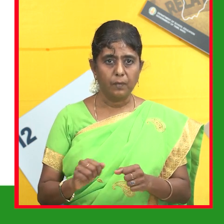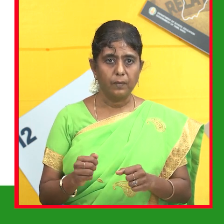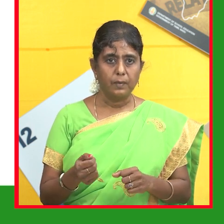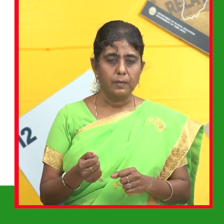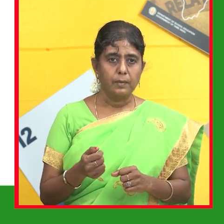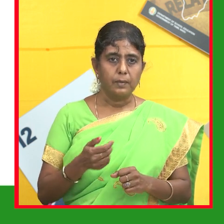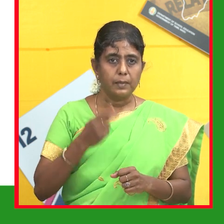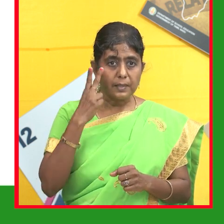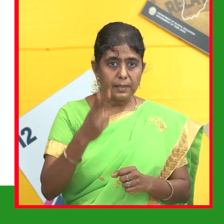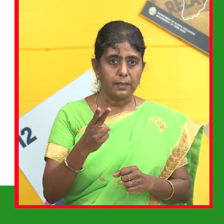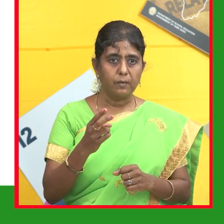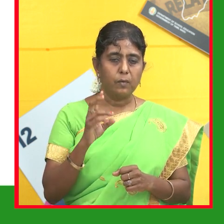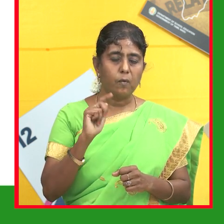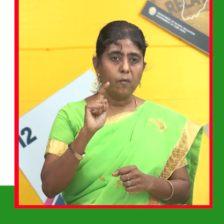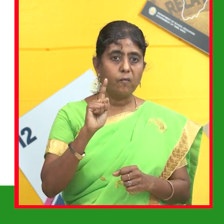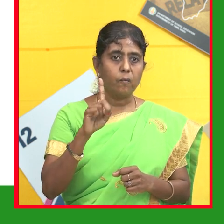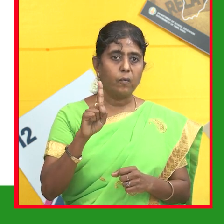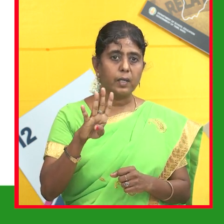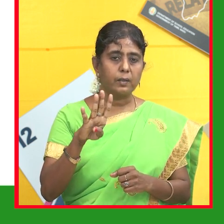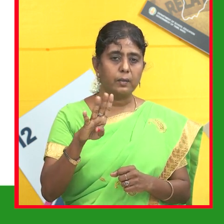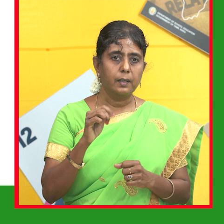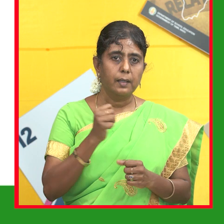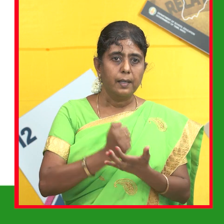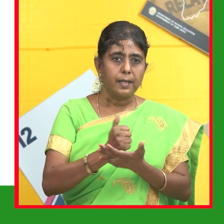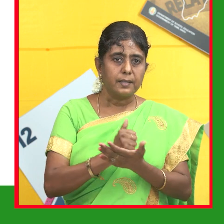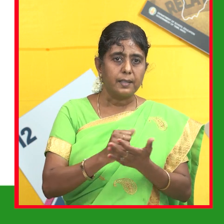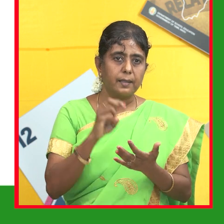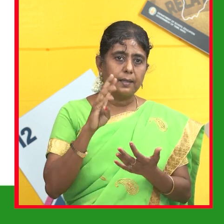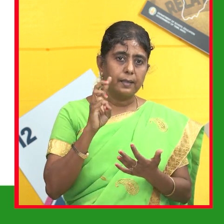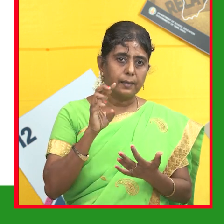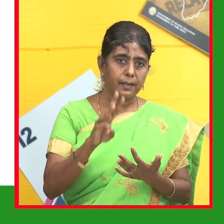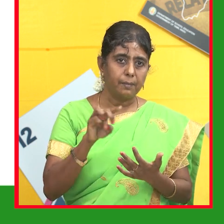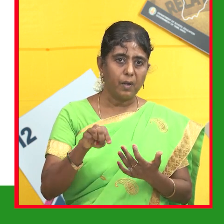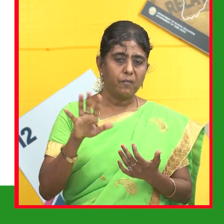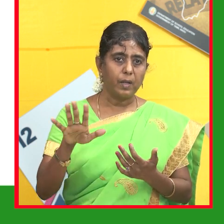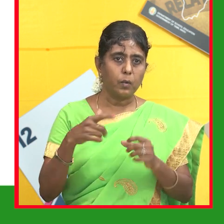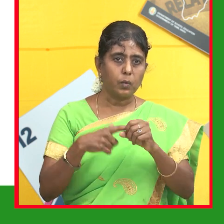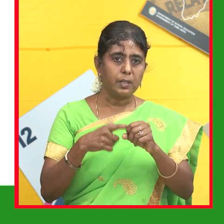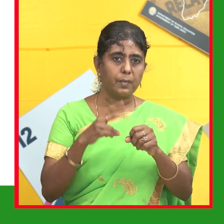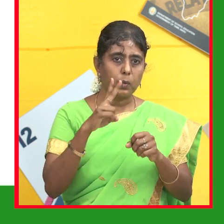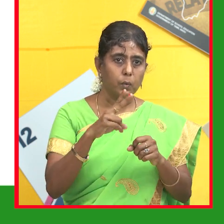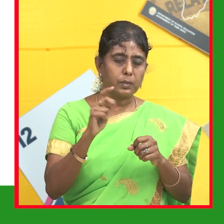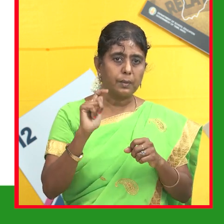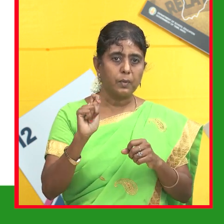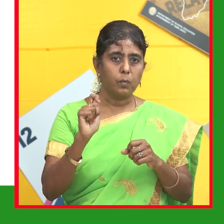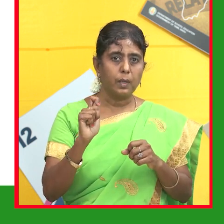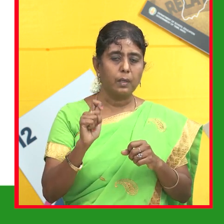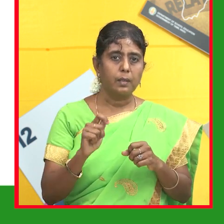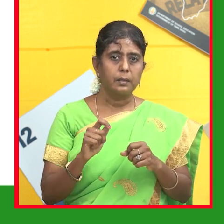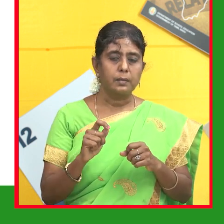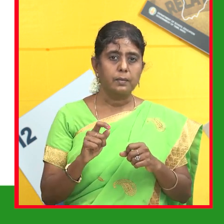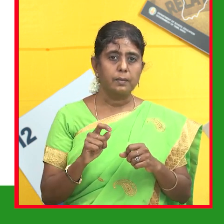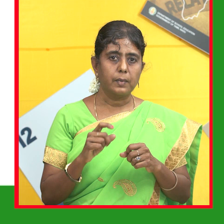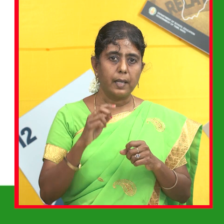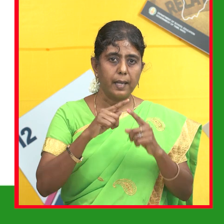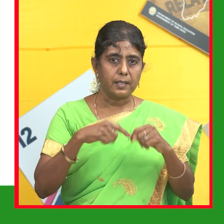Now let's see 14th one. Exercise 3.5, question number 2, subdivision 1 is, see,